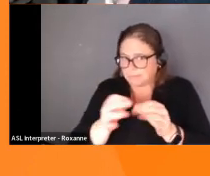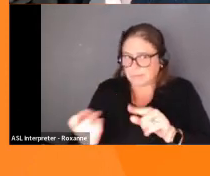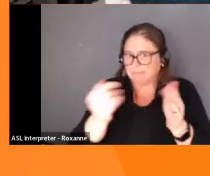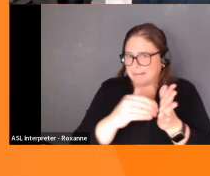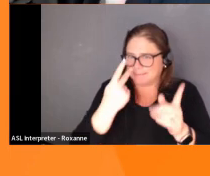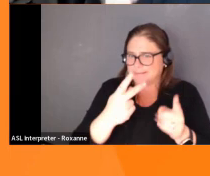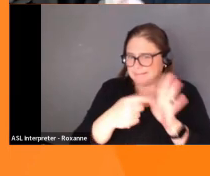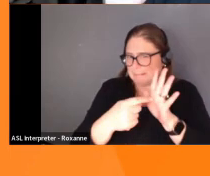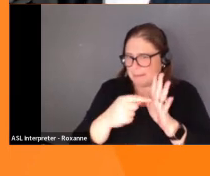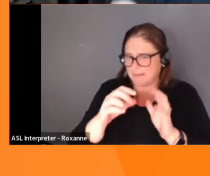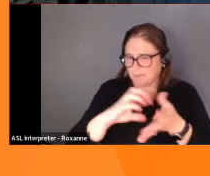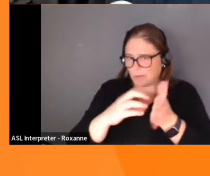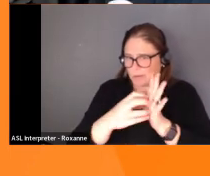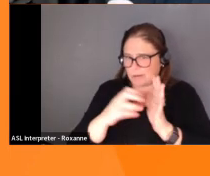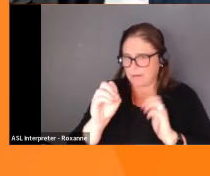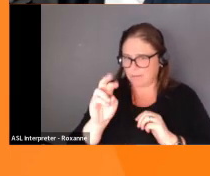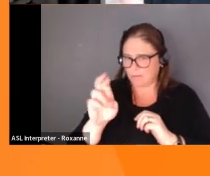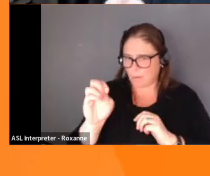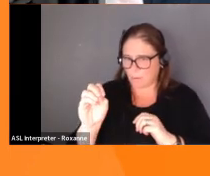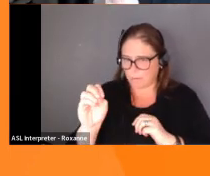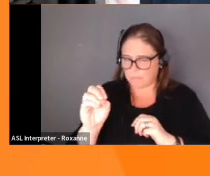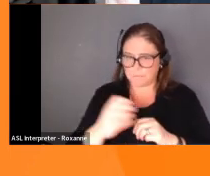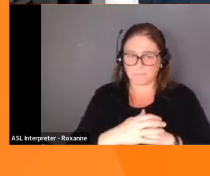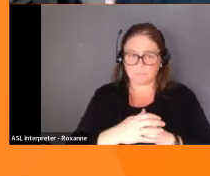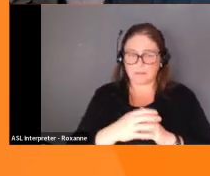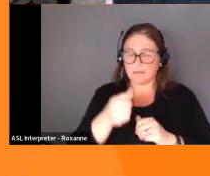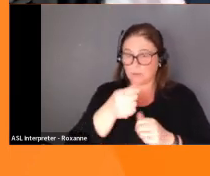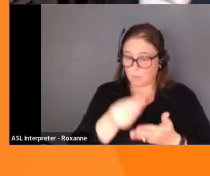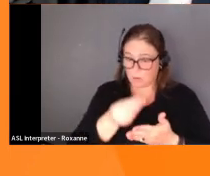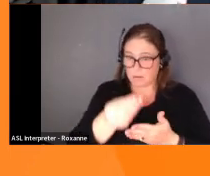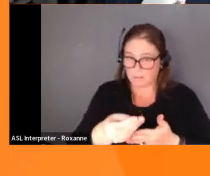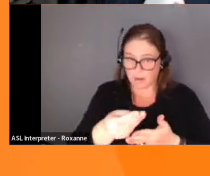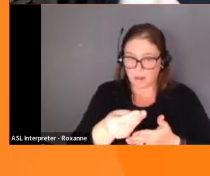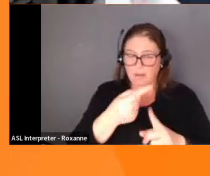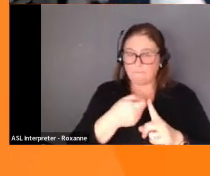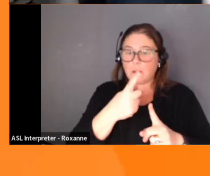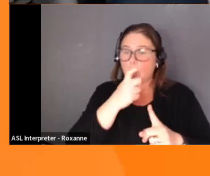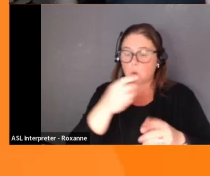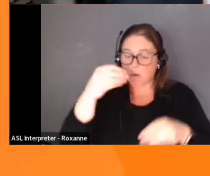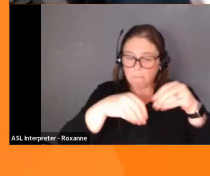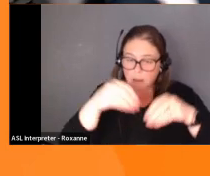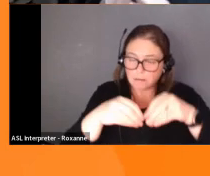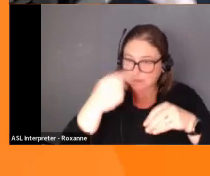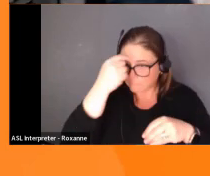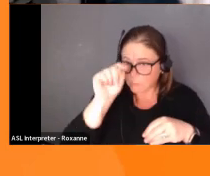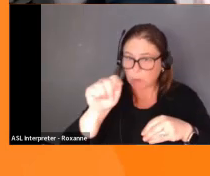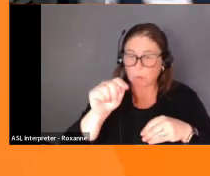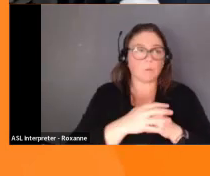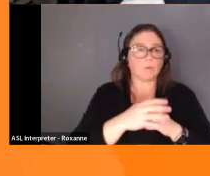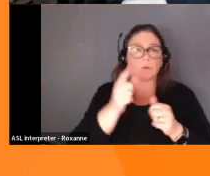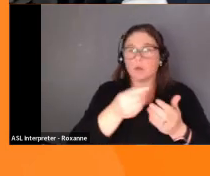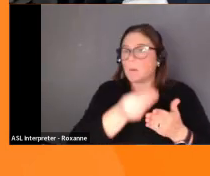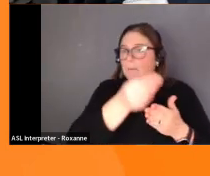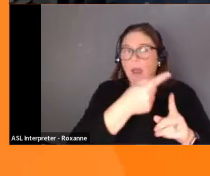We need to know, fully packed out, when you buy that product from your co-packer or from the distributor, from whoever you're